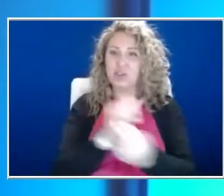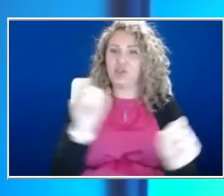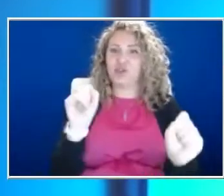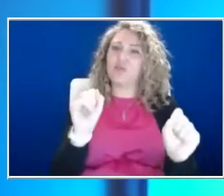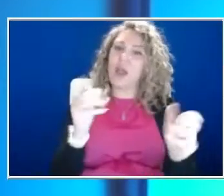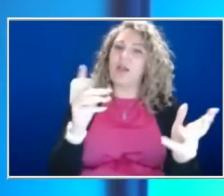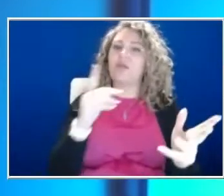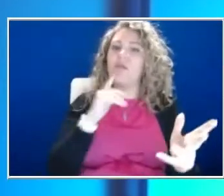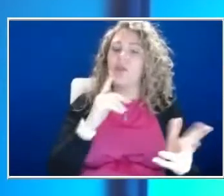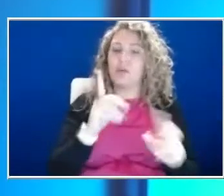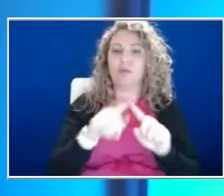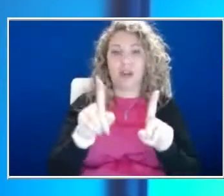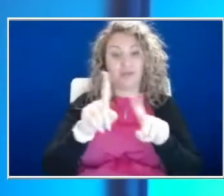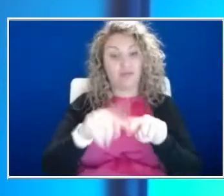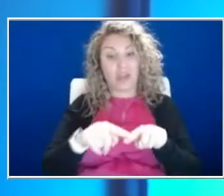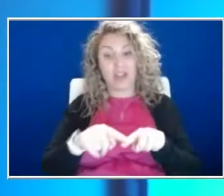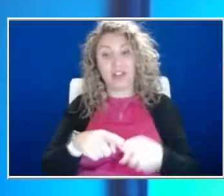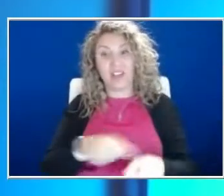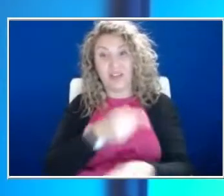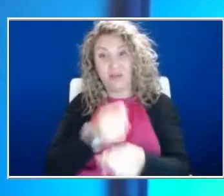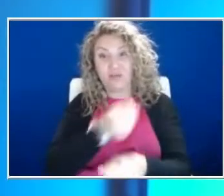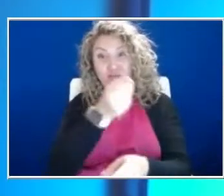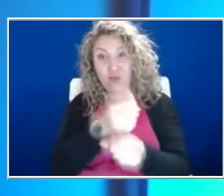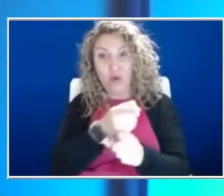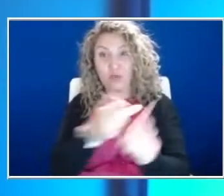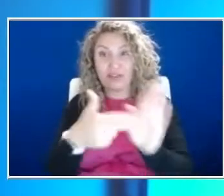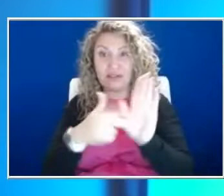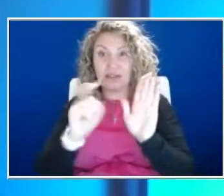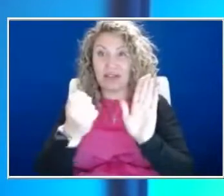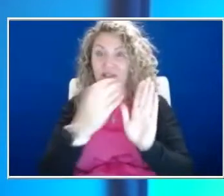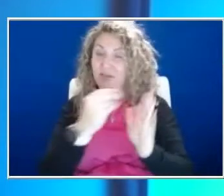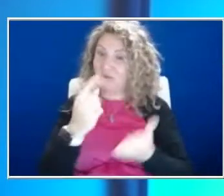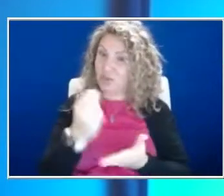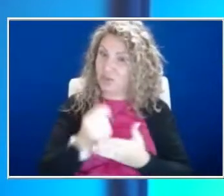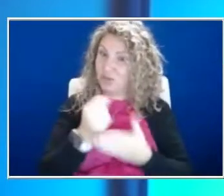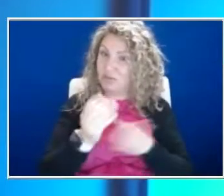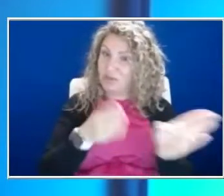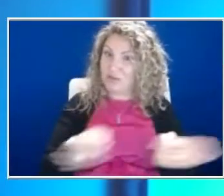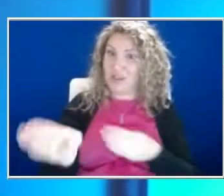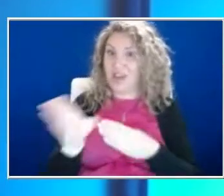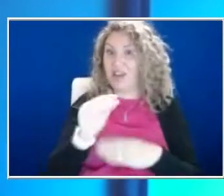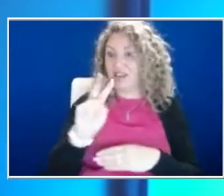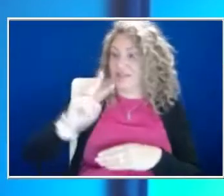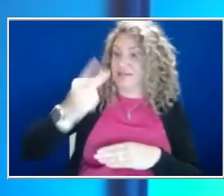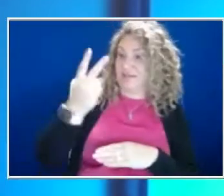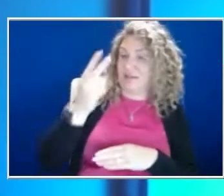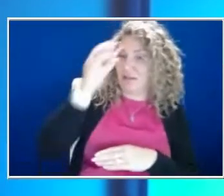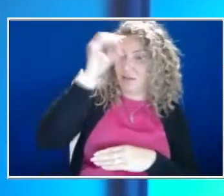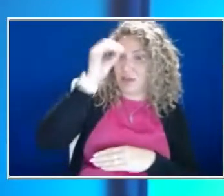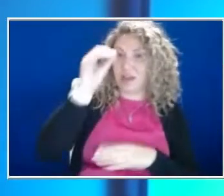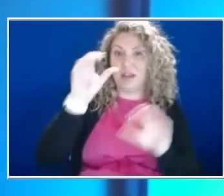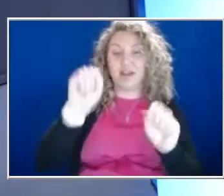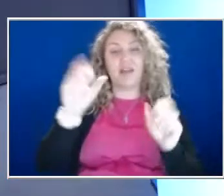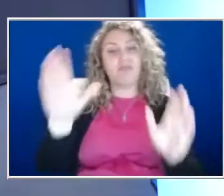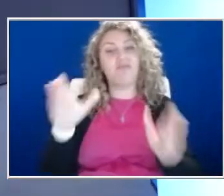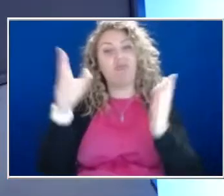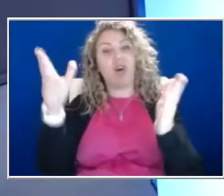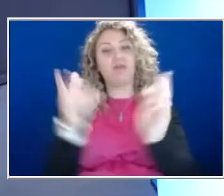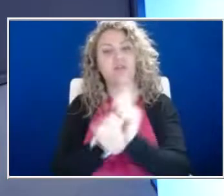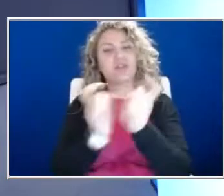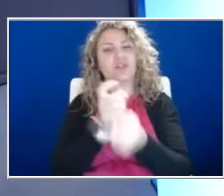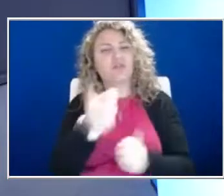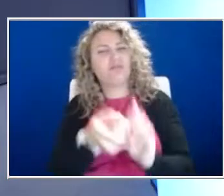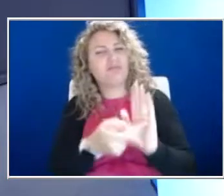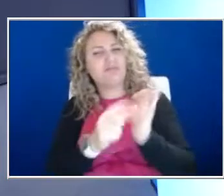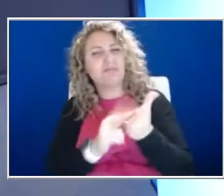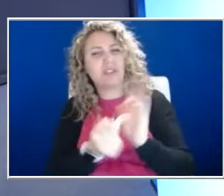and therefore putting the right treatment plan together. And that second opinion can sometimes offer that change. When you say a change in diagnosis, that